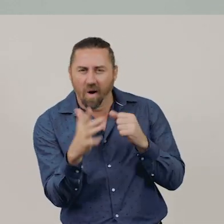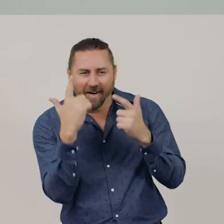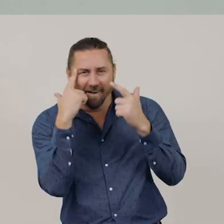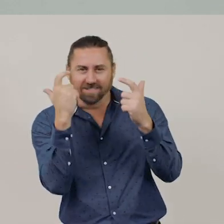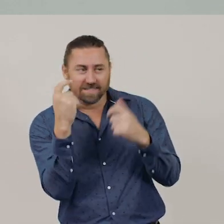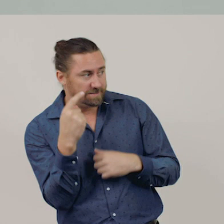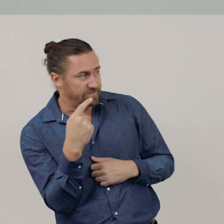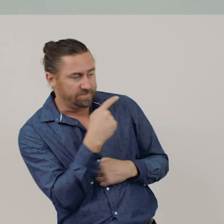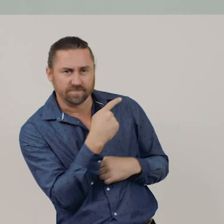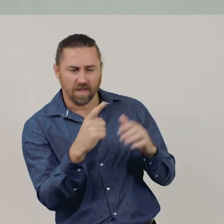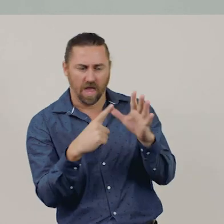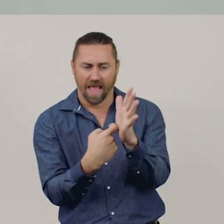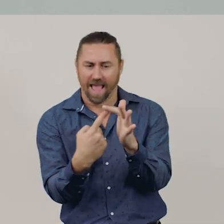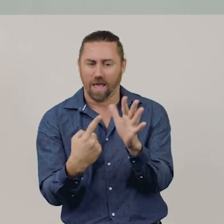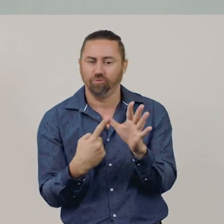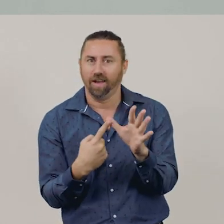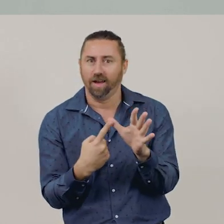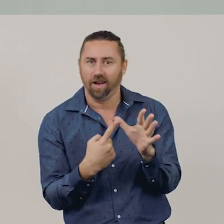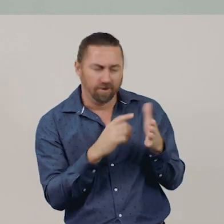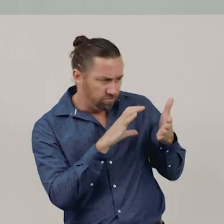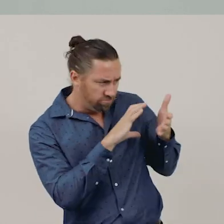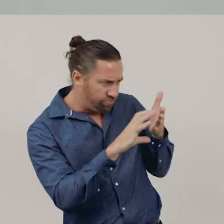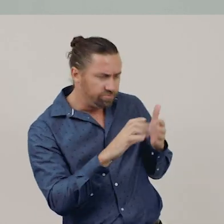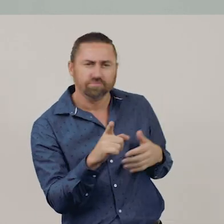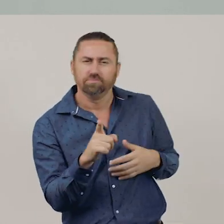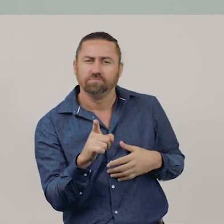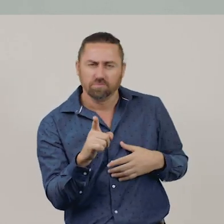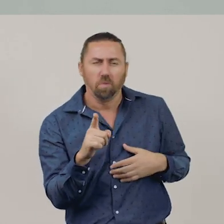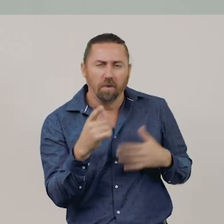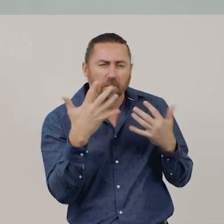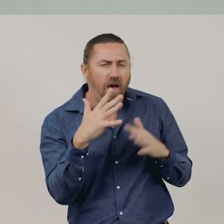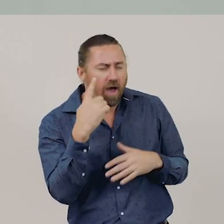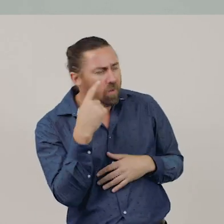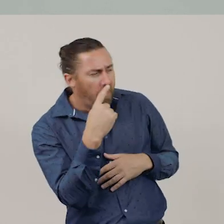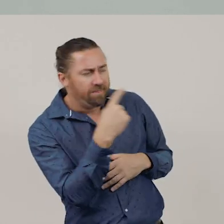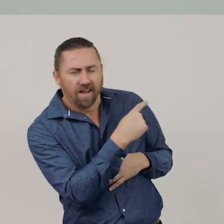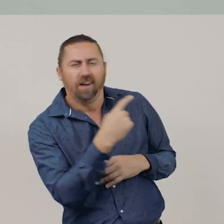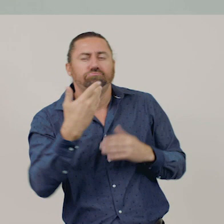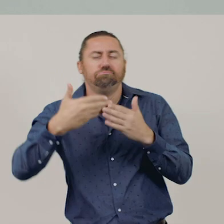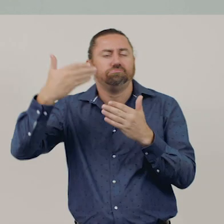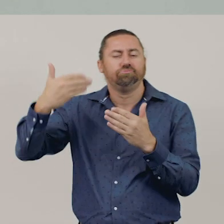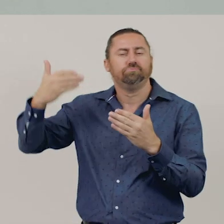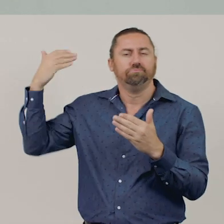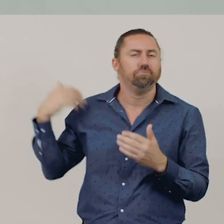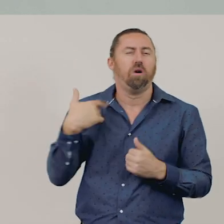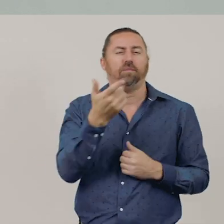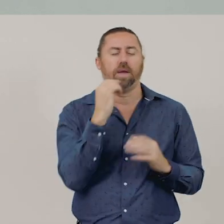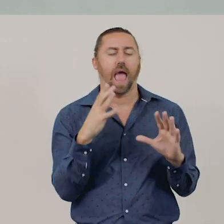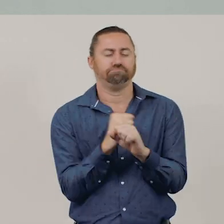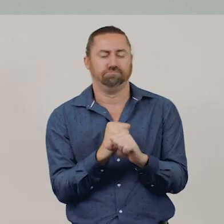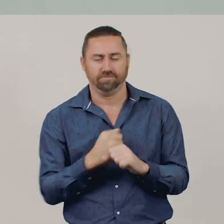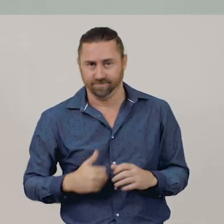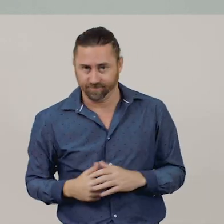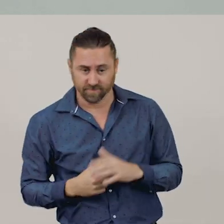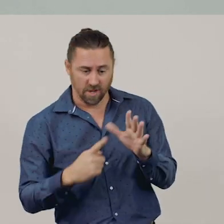to use today is the area model for multiplying. We have previously looked at multiplying using the area model, so let's recap